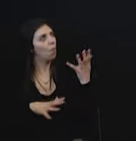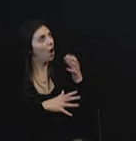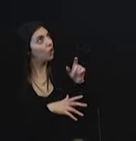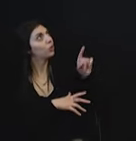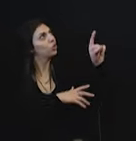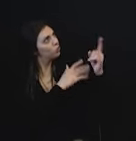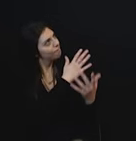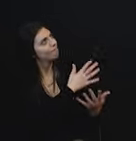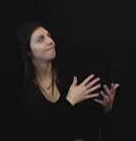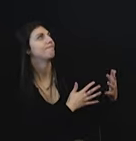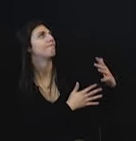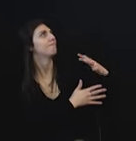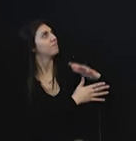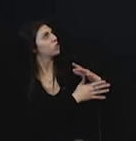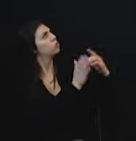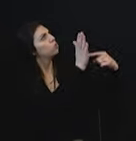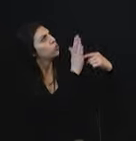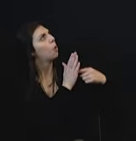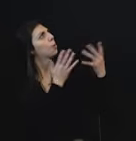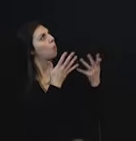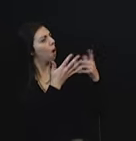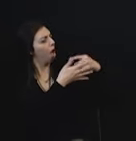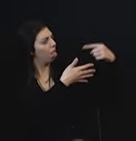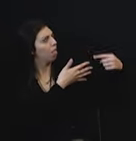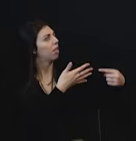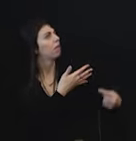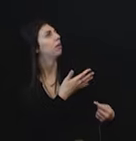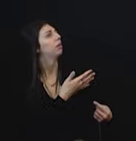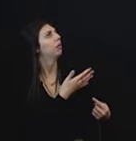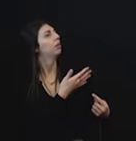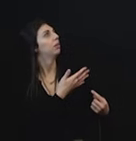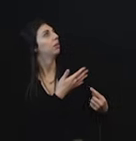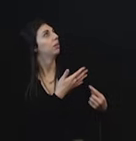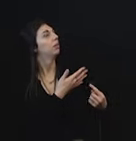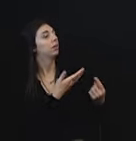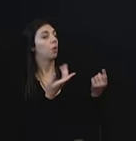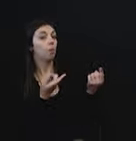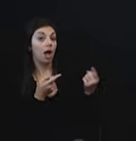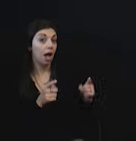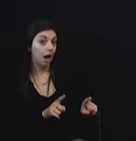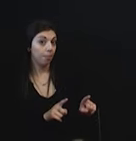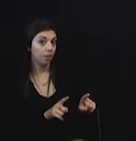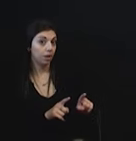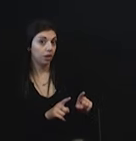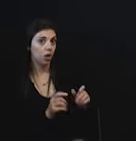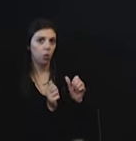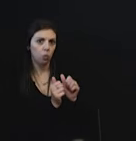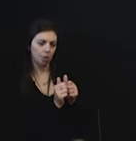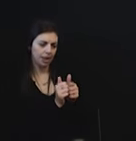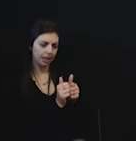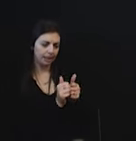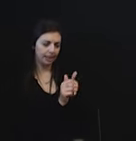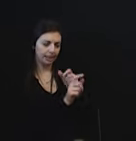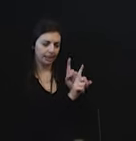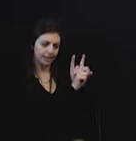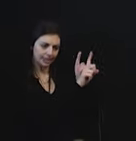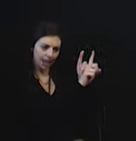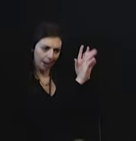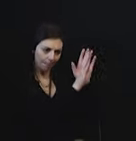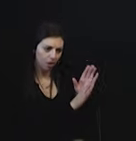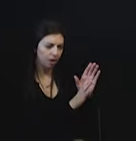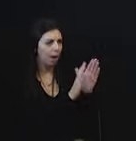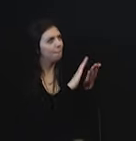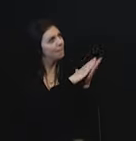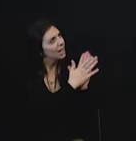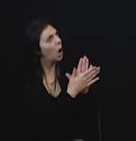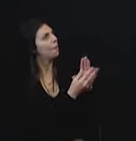show me? And what ends up happening is, through a life of discipleship, being molded to look more like Jesus, we